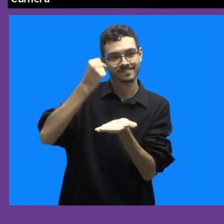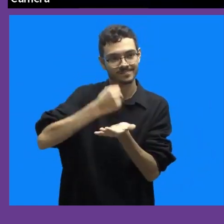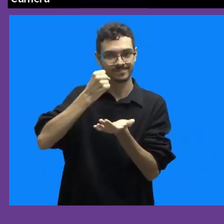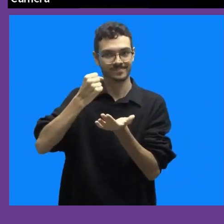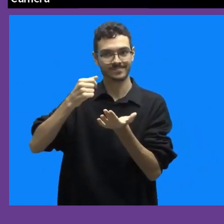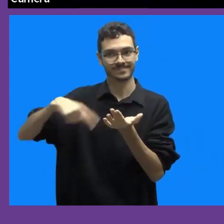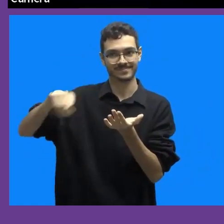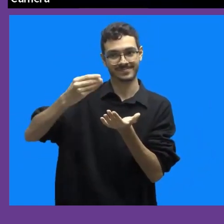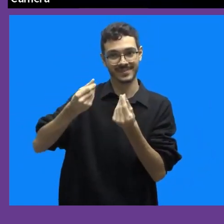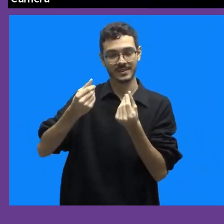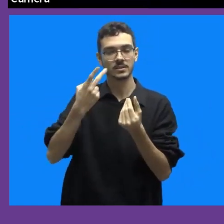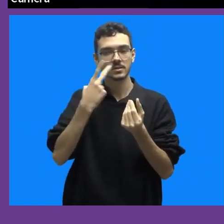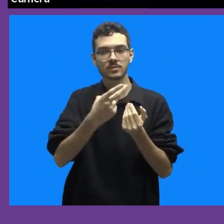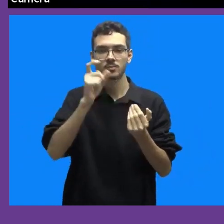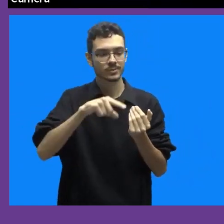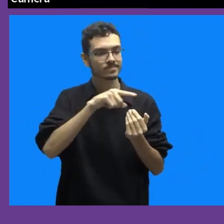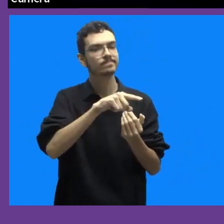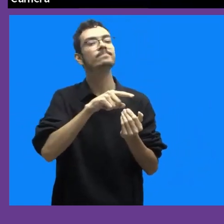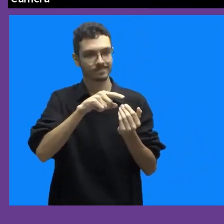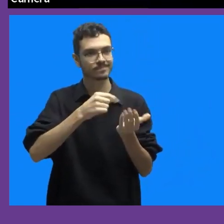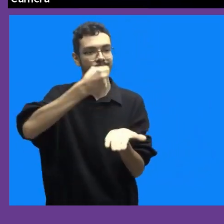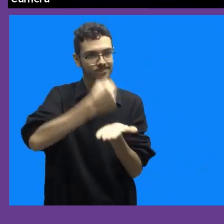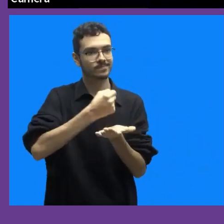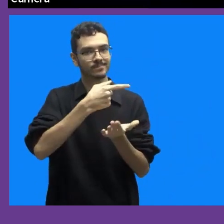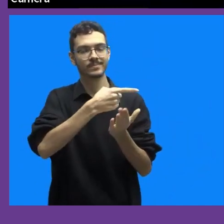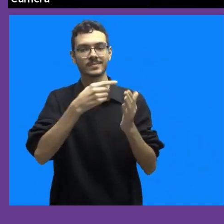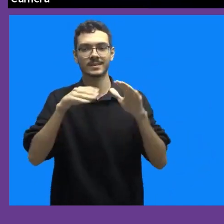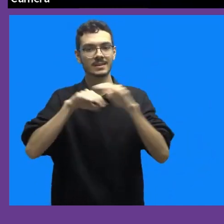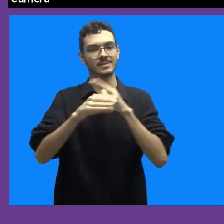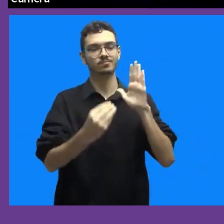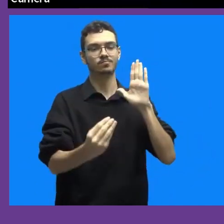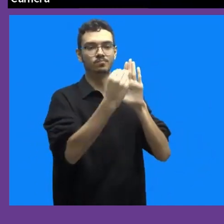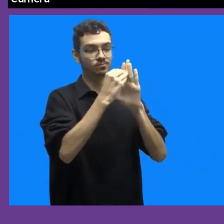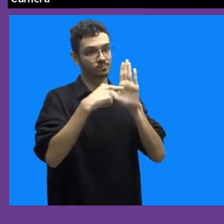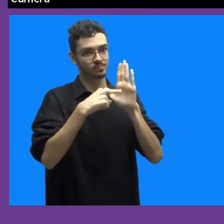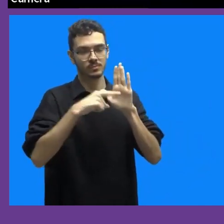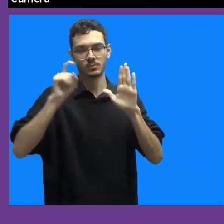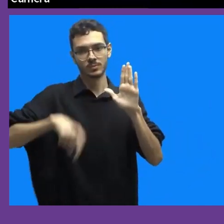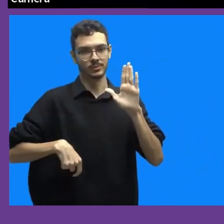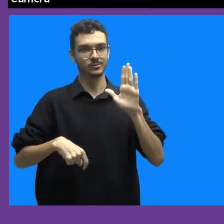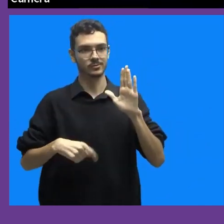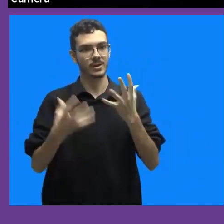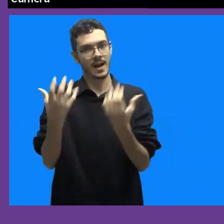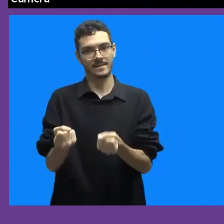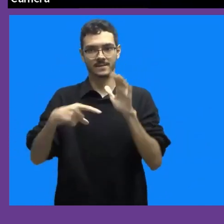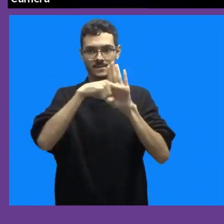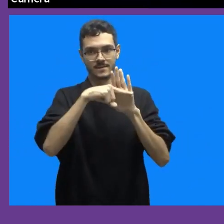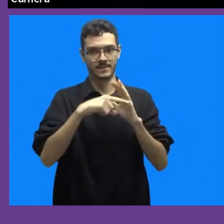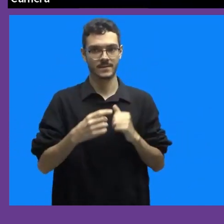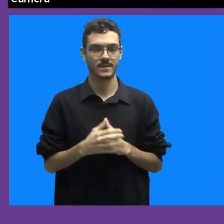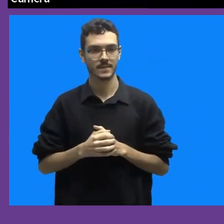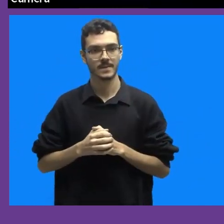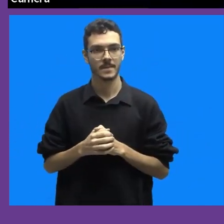student-centered learning is not just an educational goal, but a fundamental principle for achieving inclusivity in